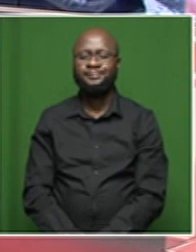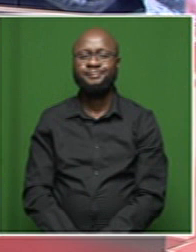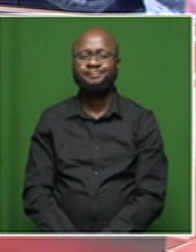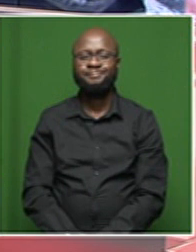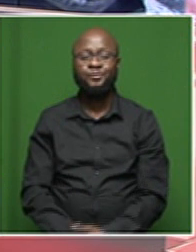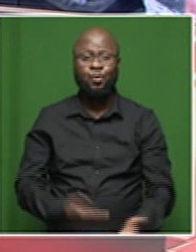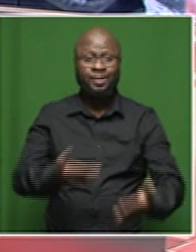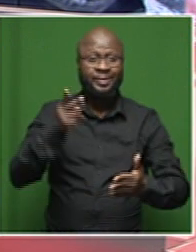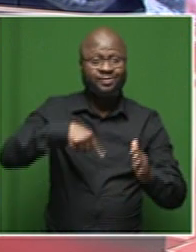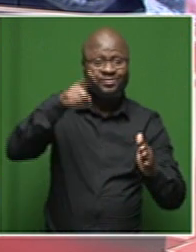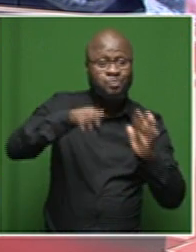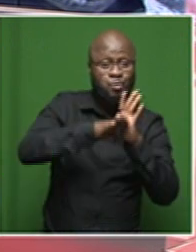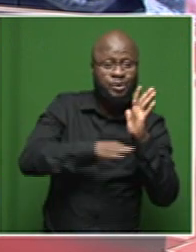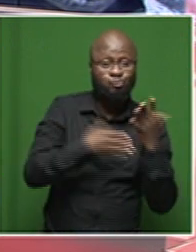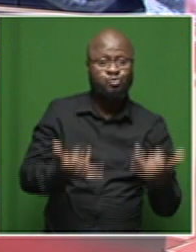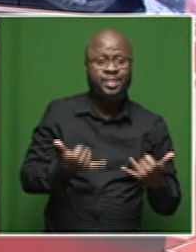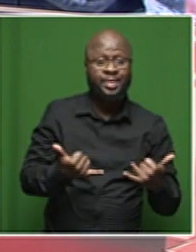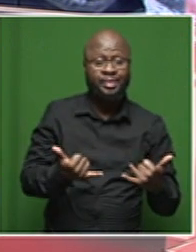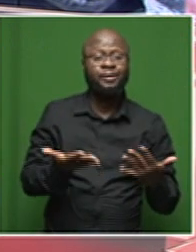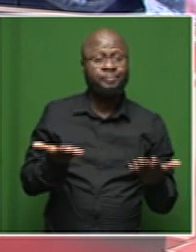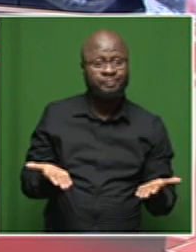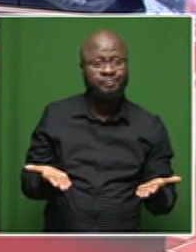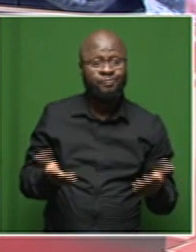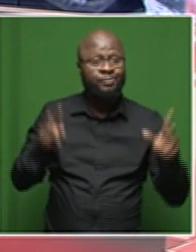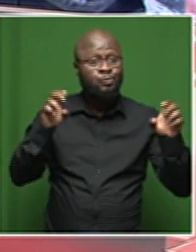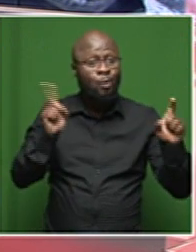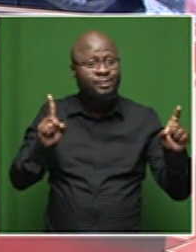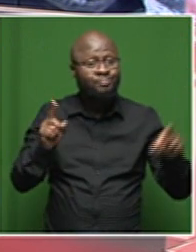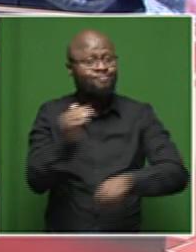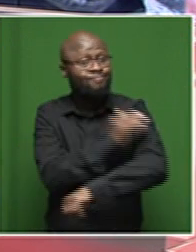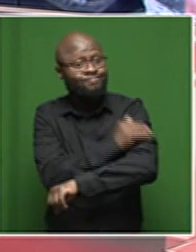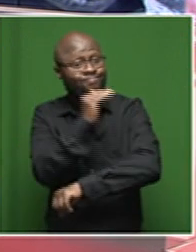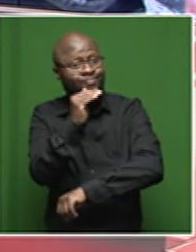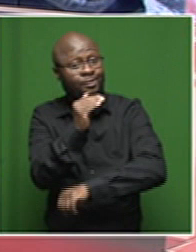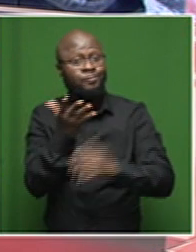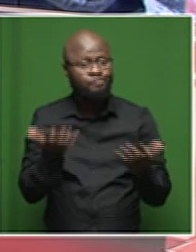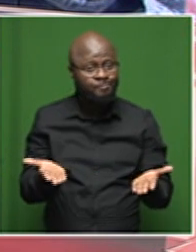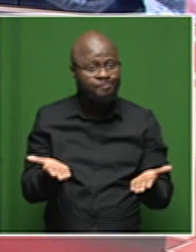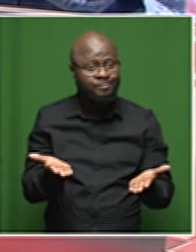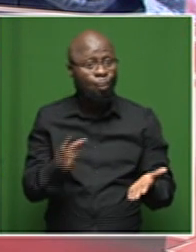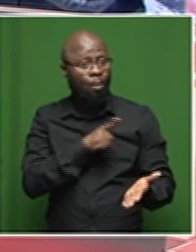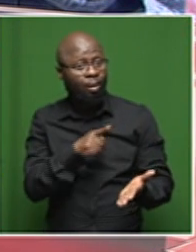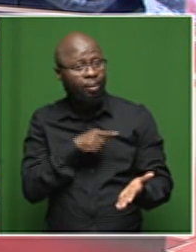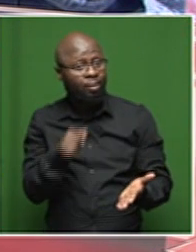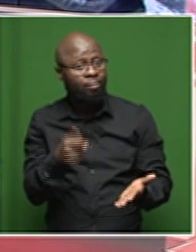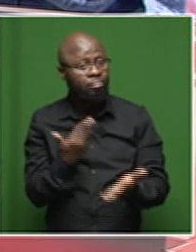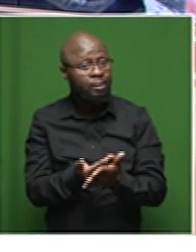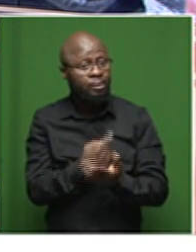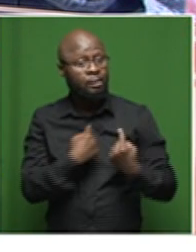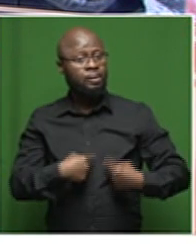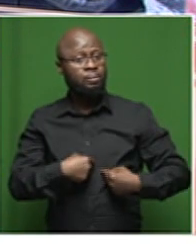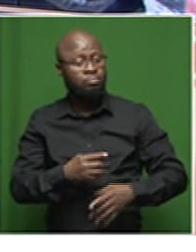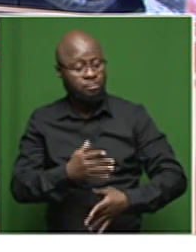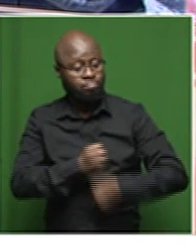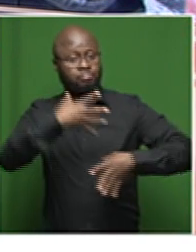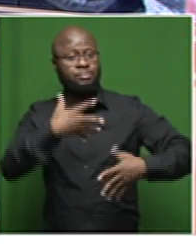Welcome back to Vital Signs. Namhlanje enekajeno re bua ka high blood pressure. Now, hypertensive heart disease can happen if you have a high blood pressure for